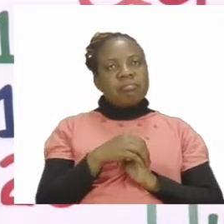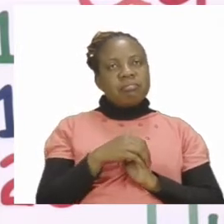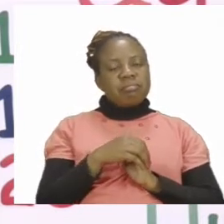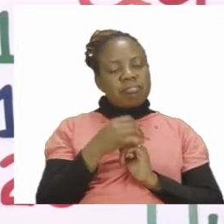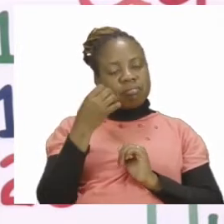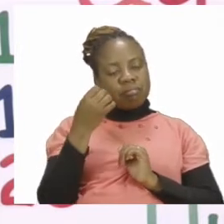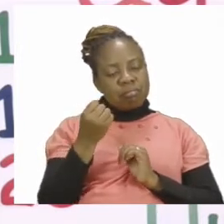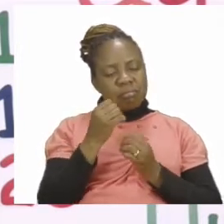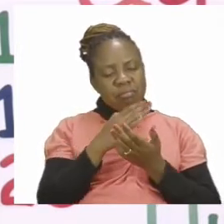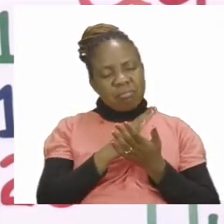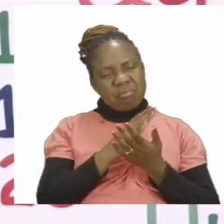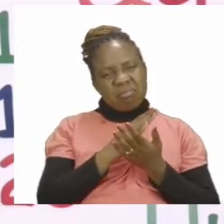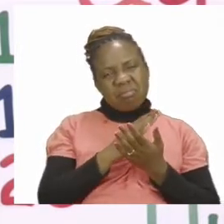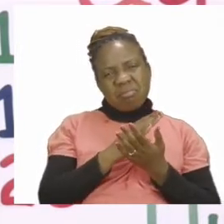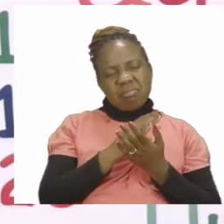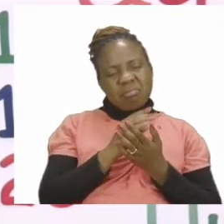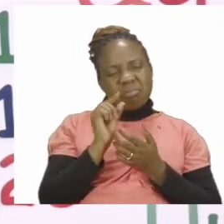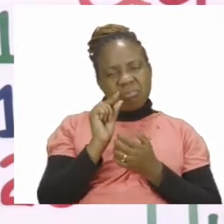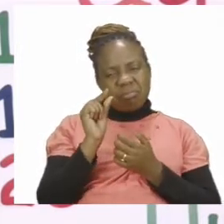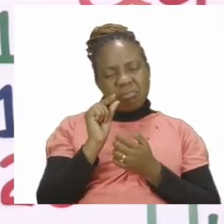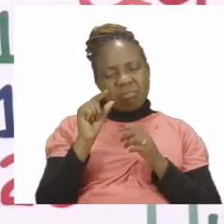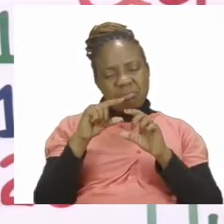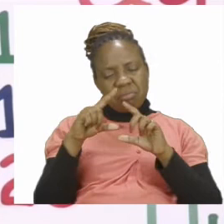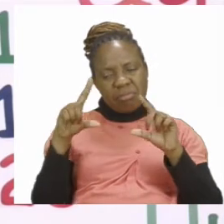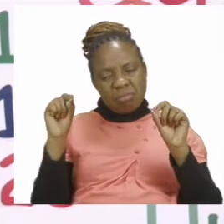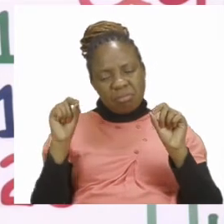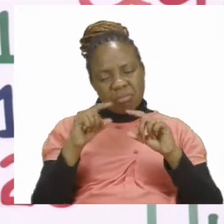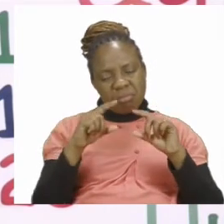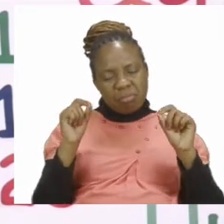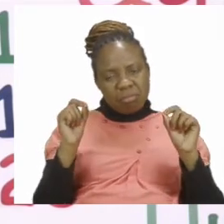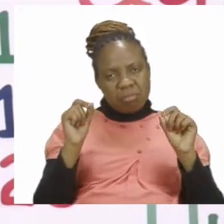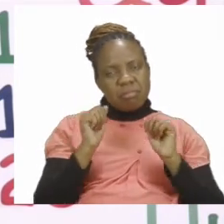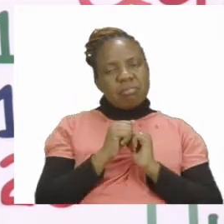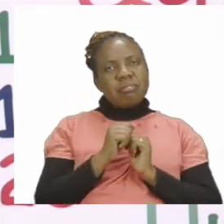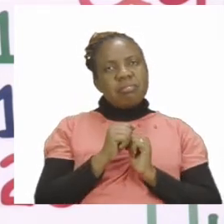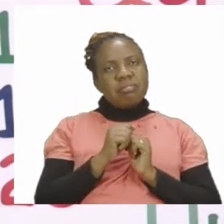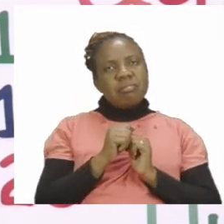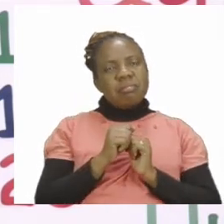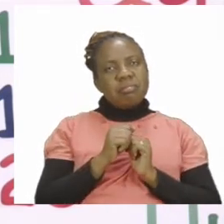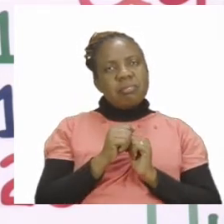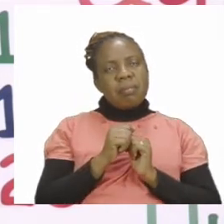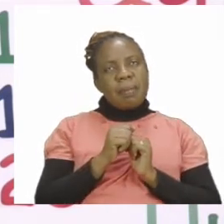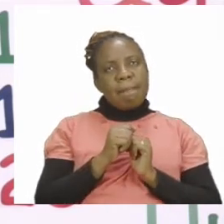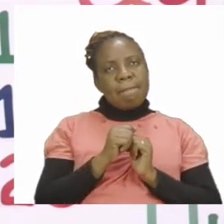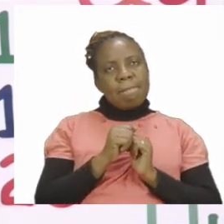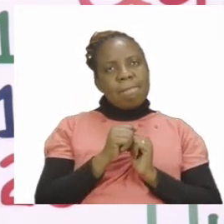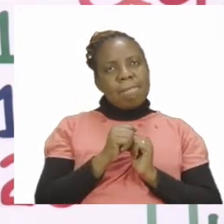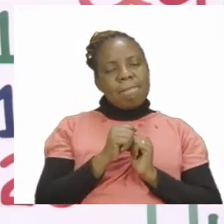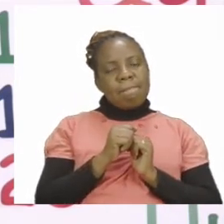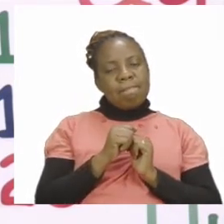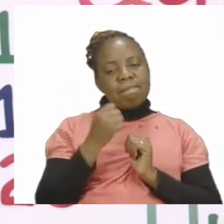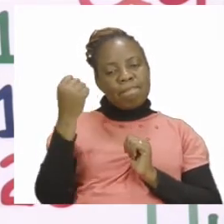either circle or cross out the biggest and smallest number. But before we continue to finish that